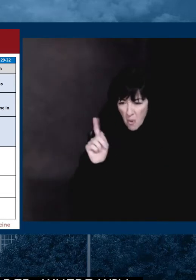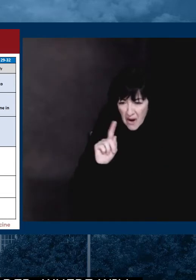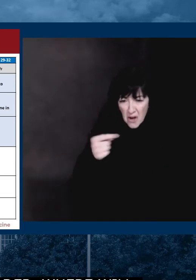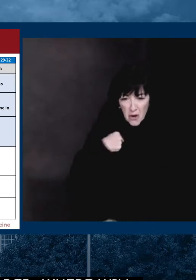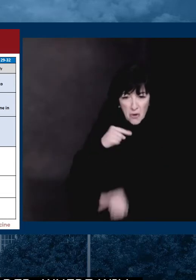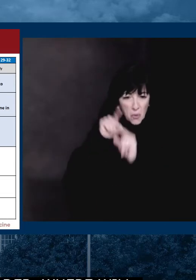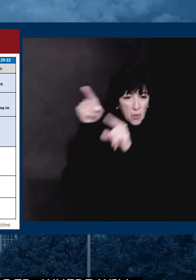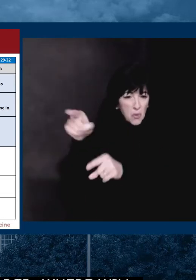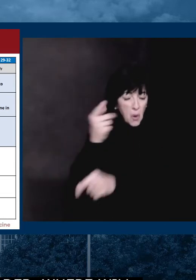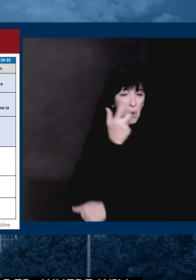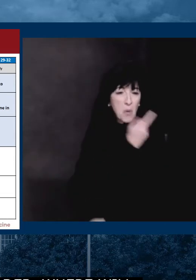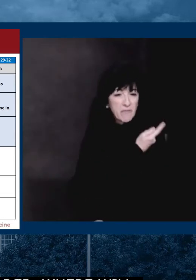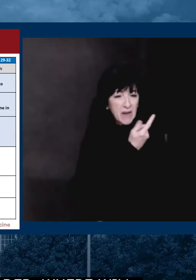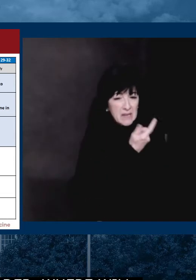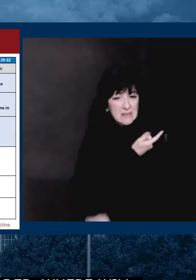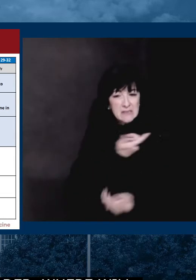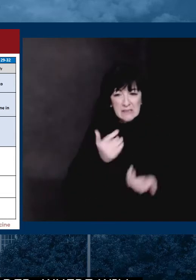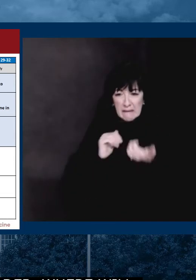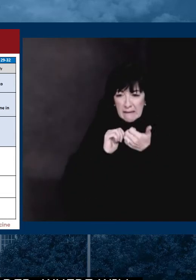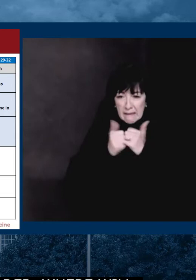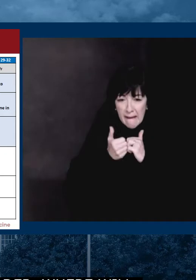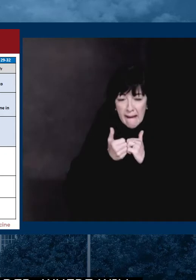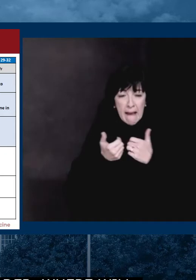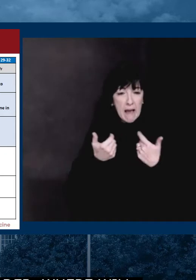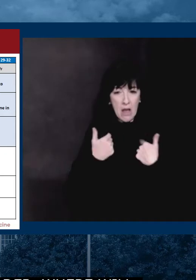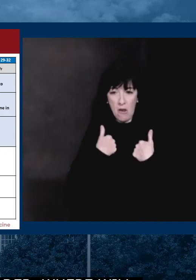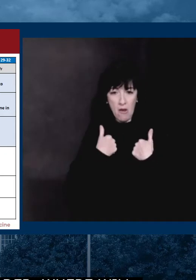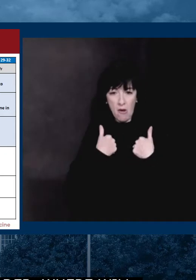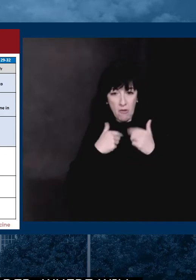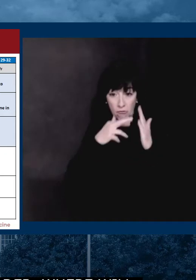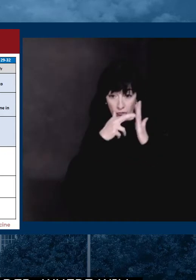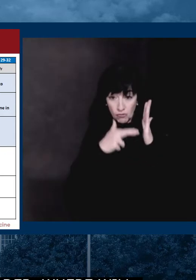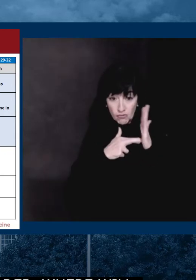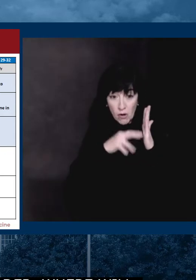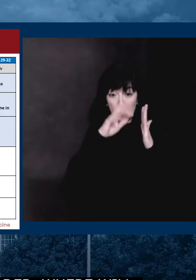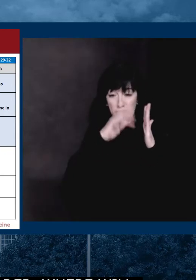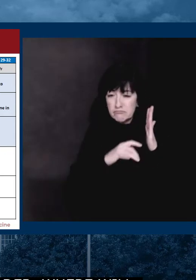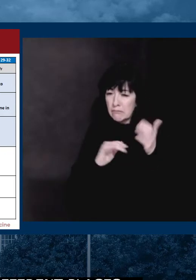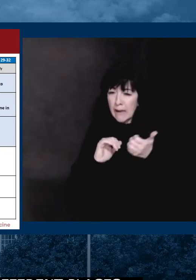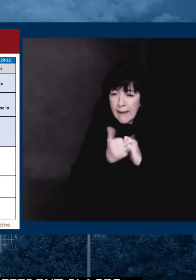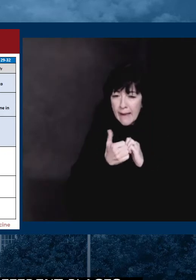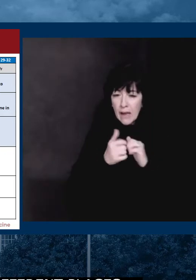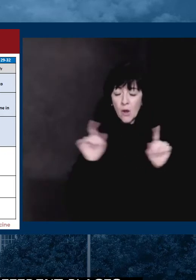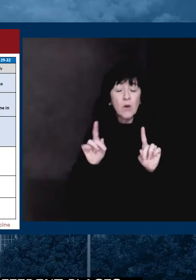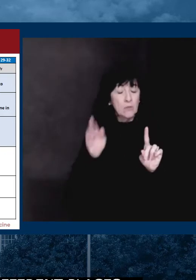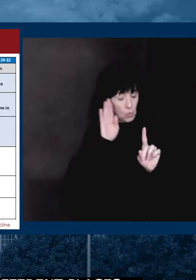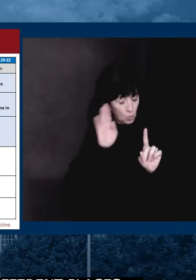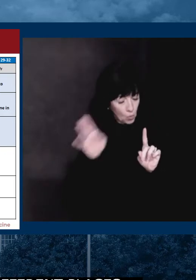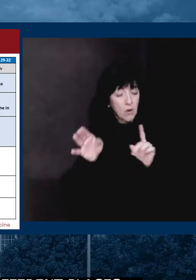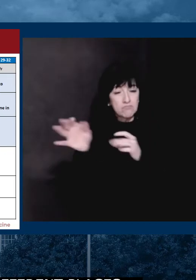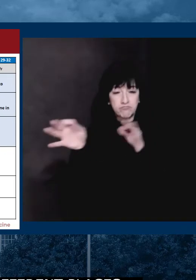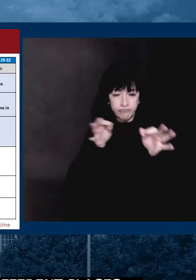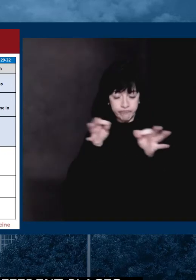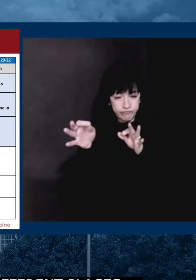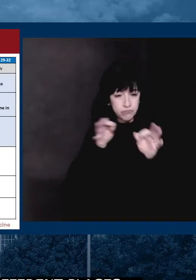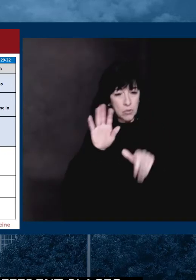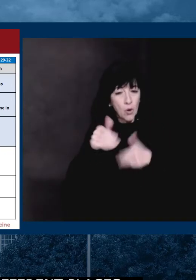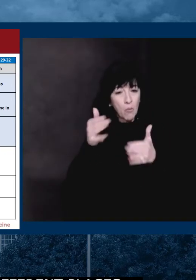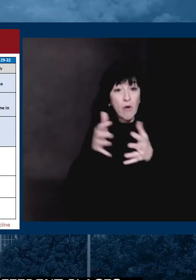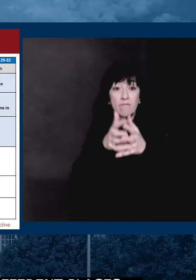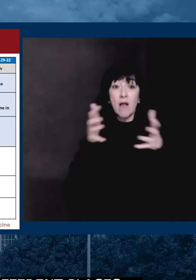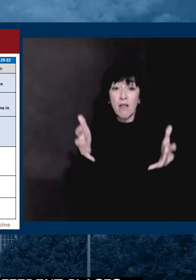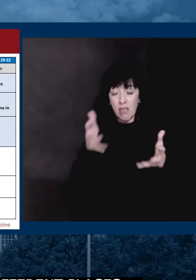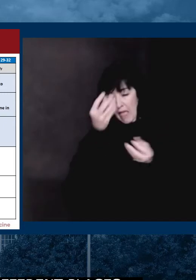where individuals will be able to get vaccinated going forward. And we will be providing a lot